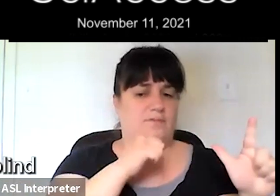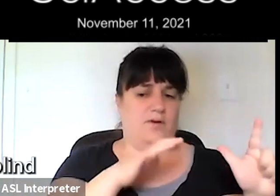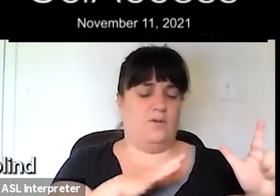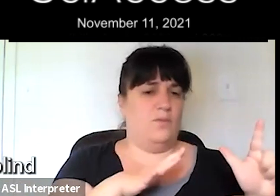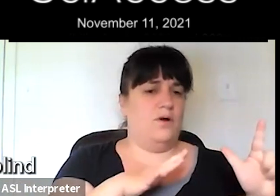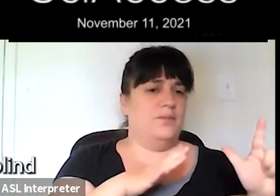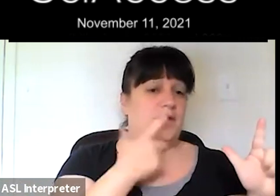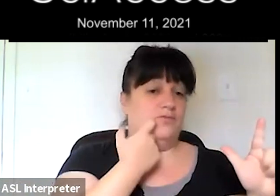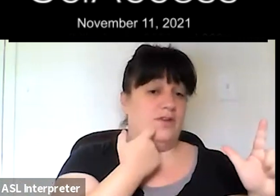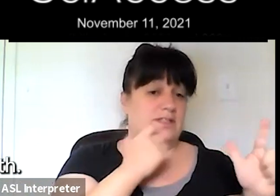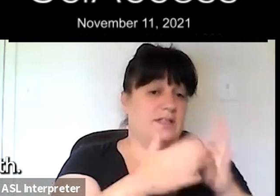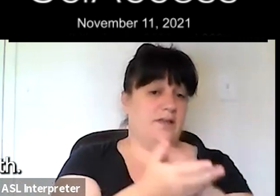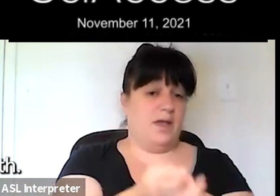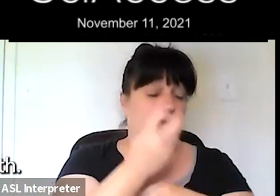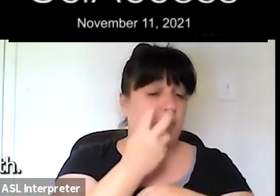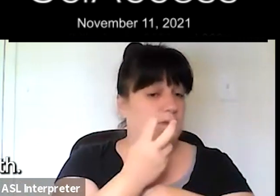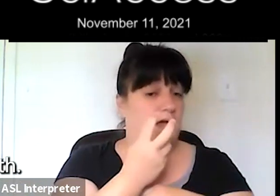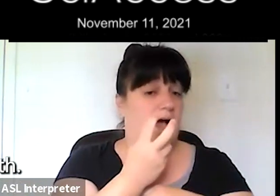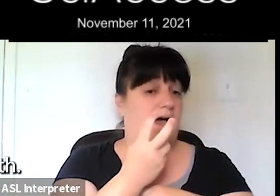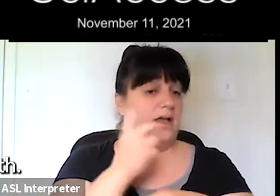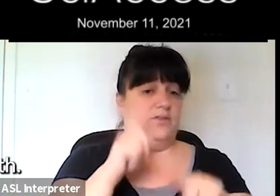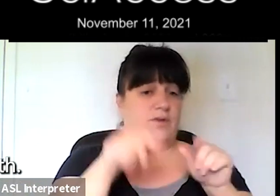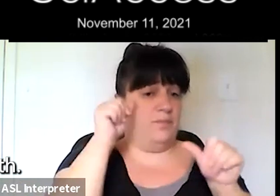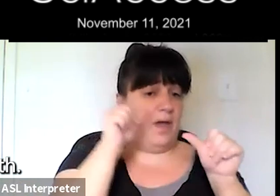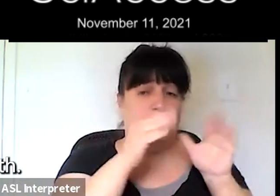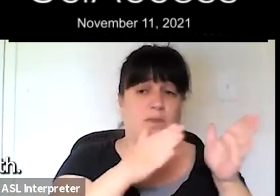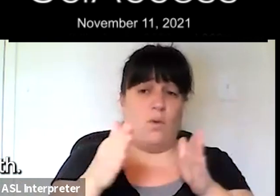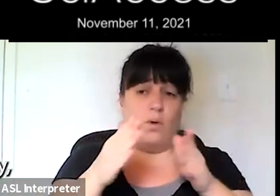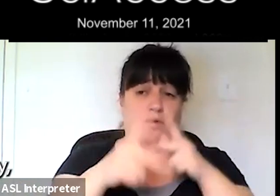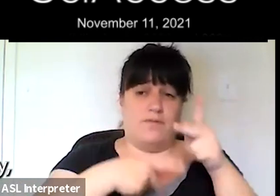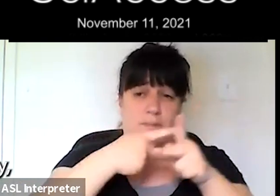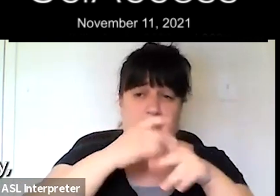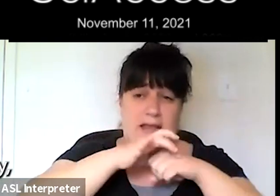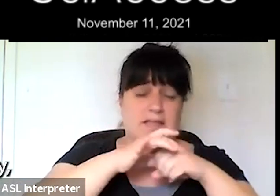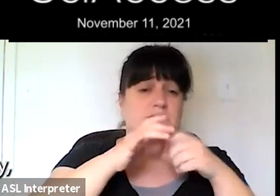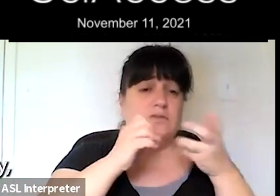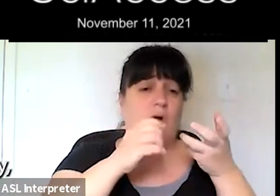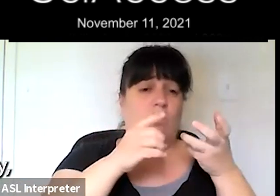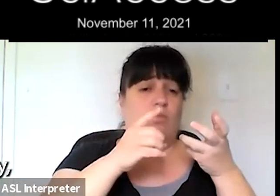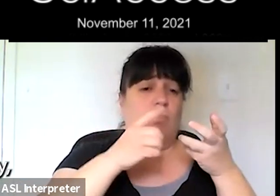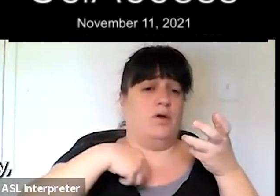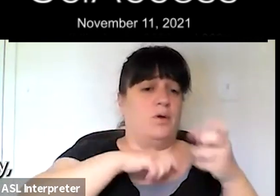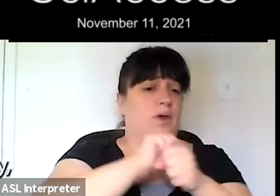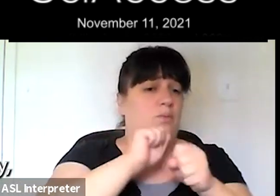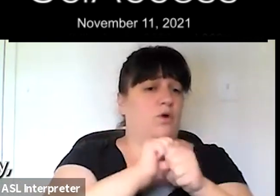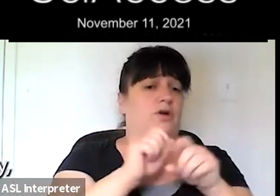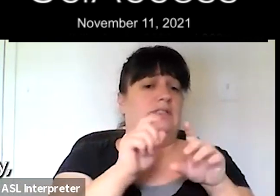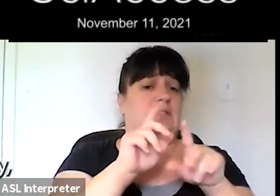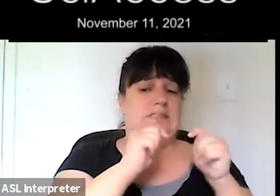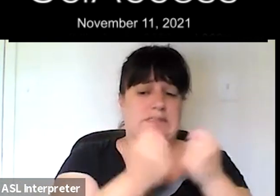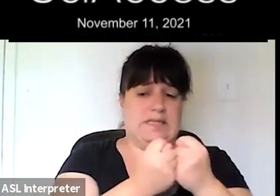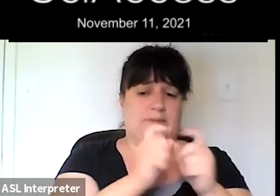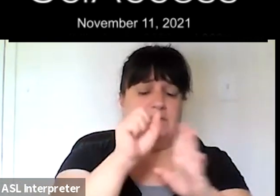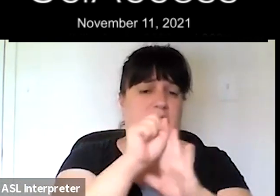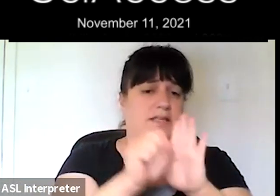had recently gone blind and couldn't remember the order of the planets and so forth. And so we worked in teams at this workshop at the State